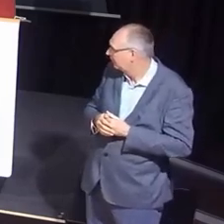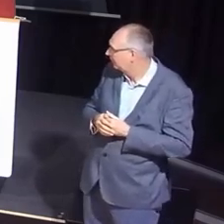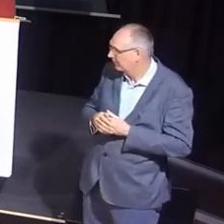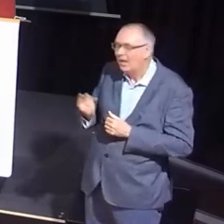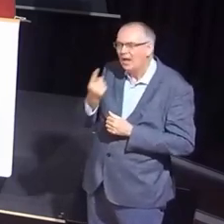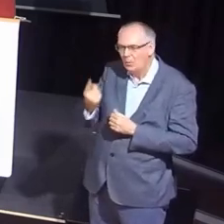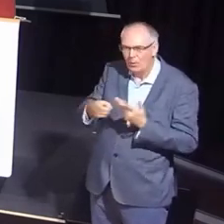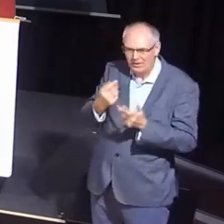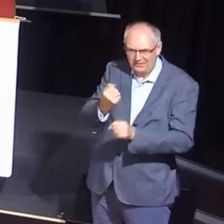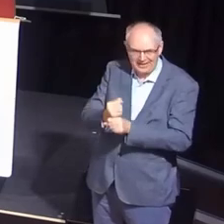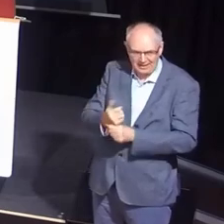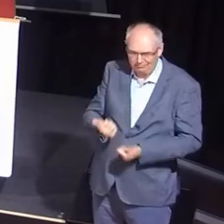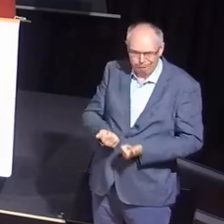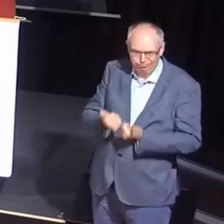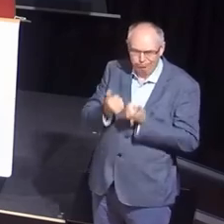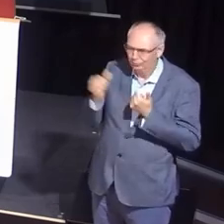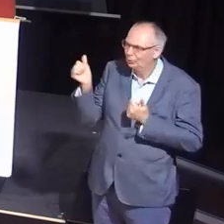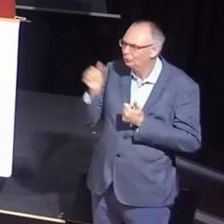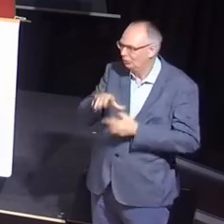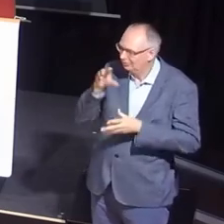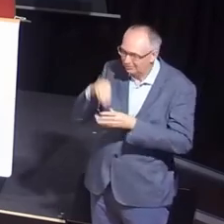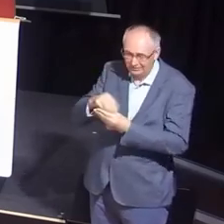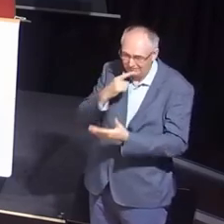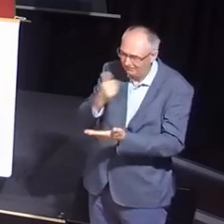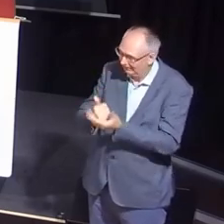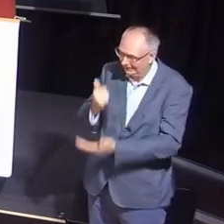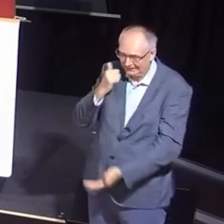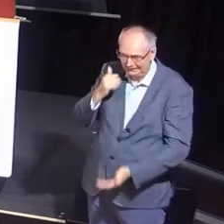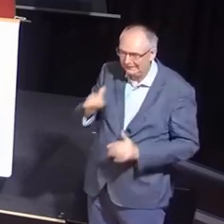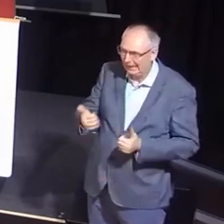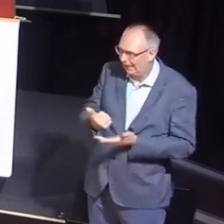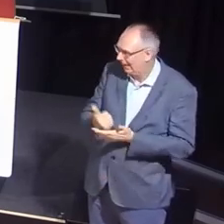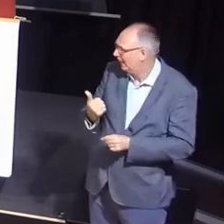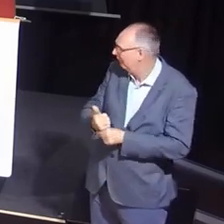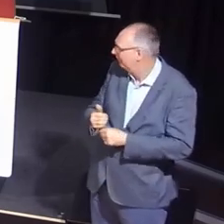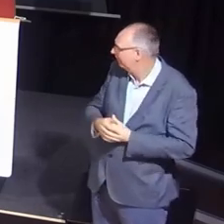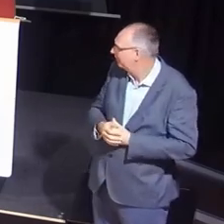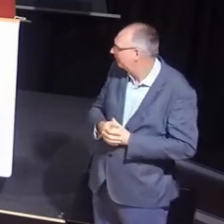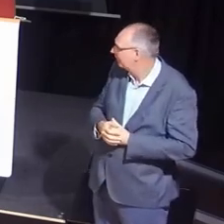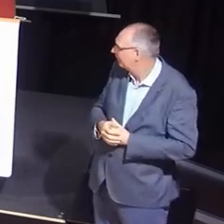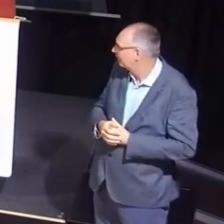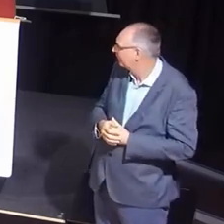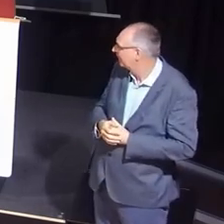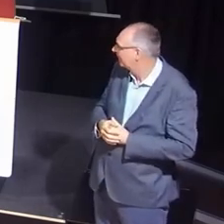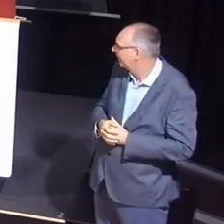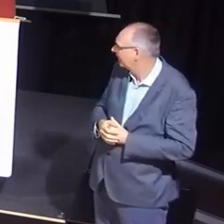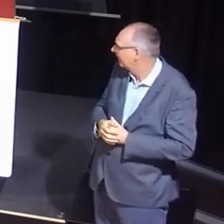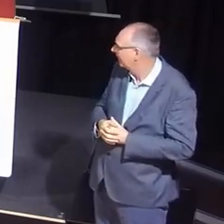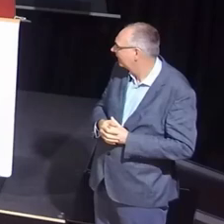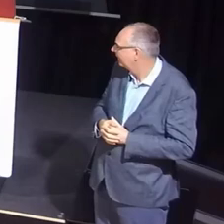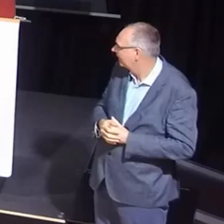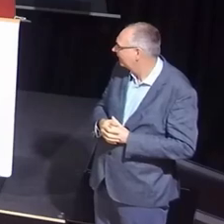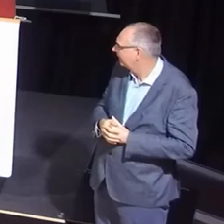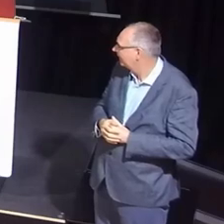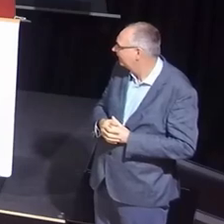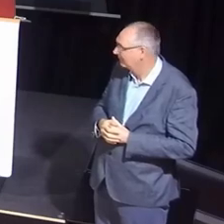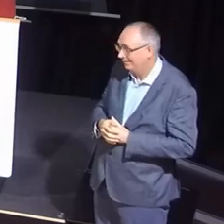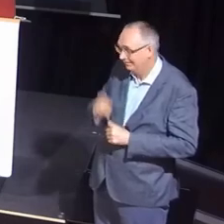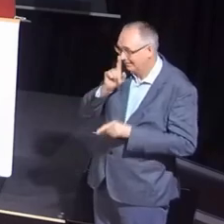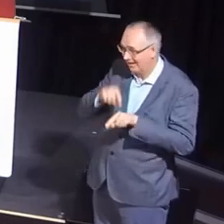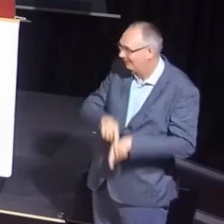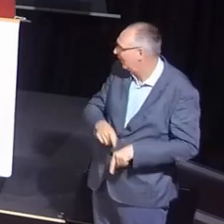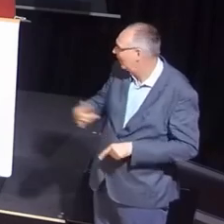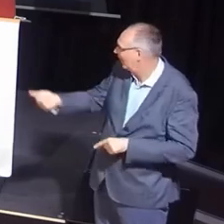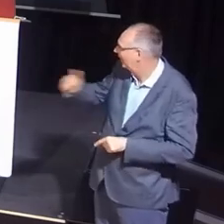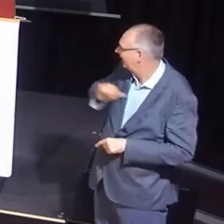play. It was developed in Ireland, and it's freaking amazing, and I love the main character. Hello. I'm going to keep staring this way as much.